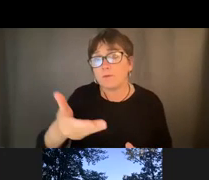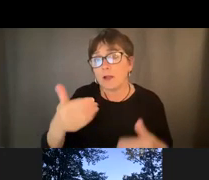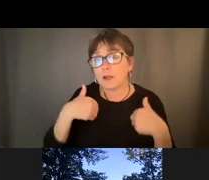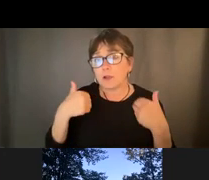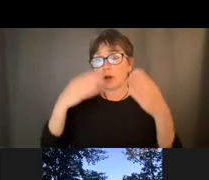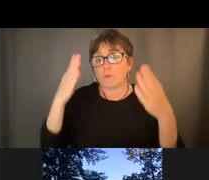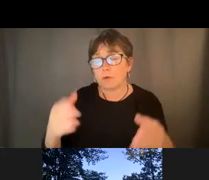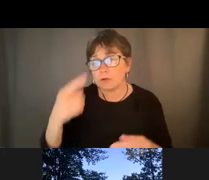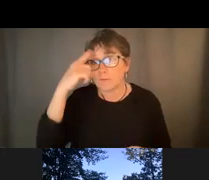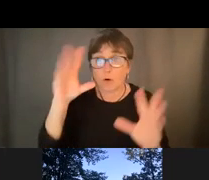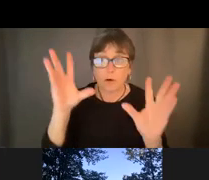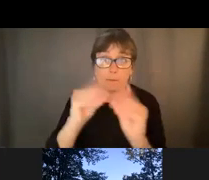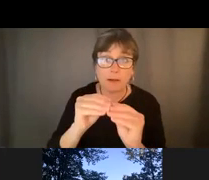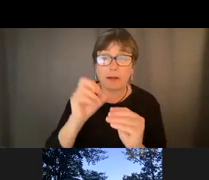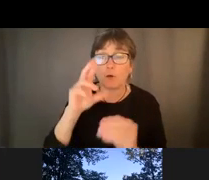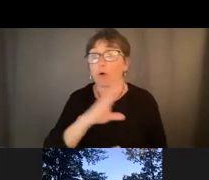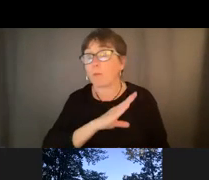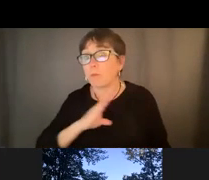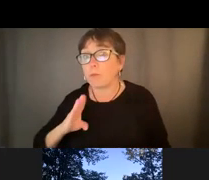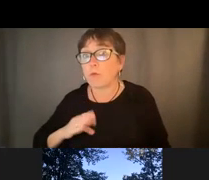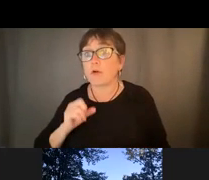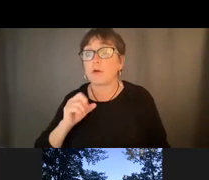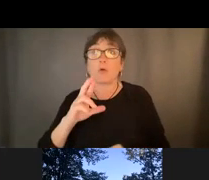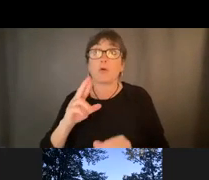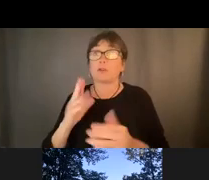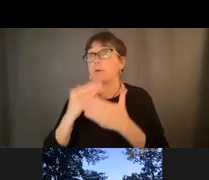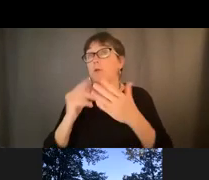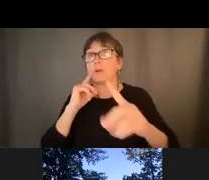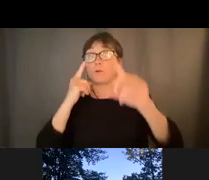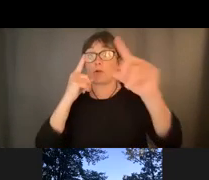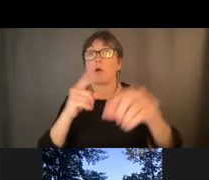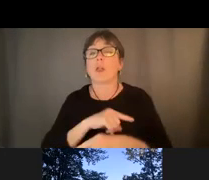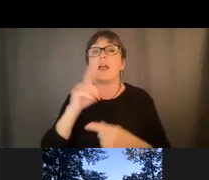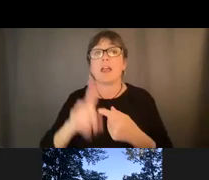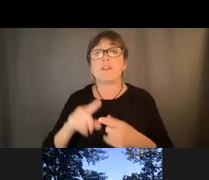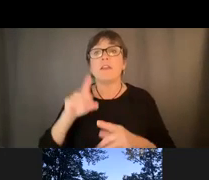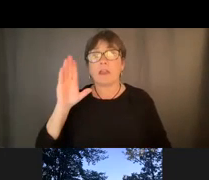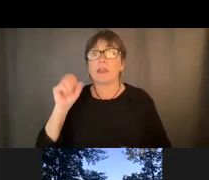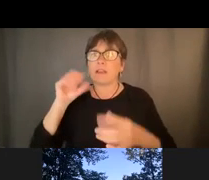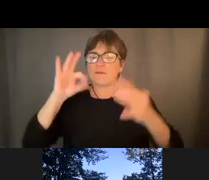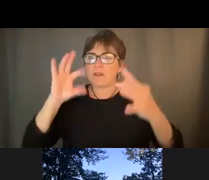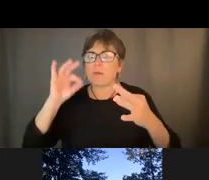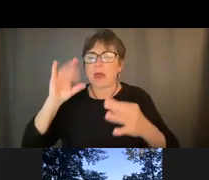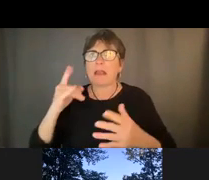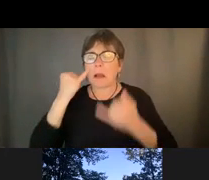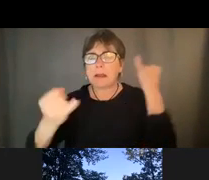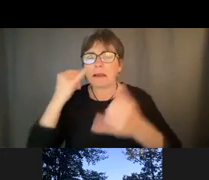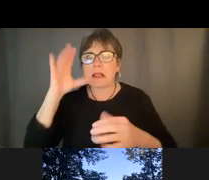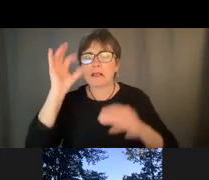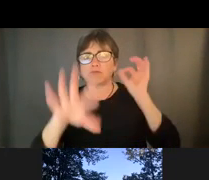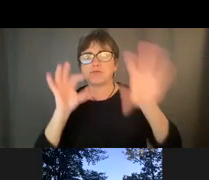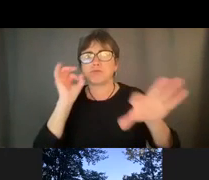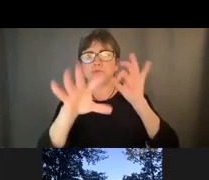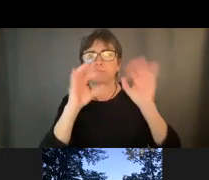an initiative. And then what they suggest never happens, right? So how can they see their value and understand that